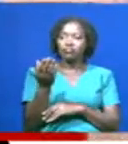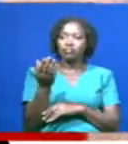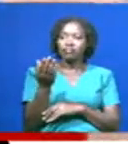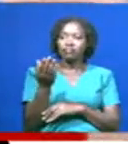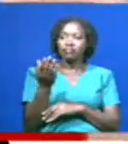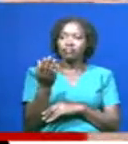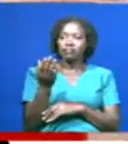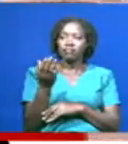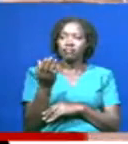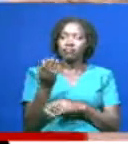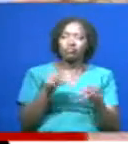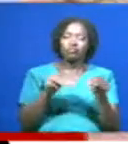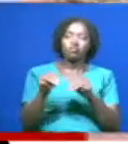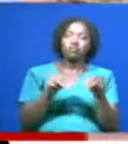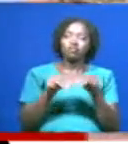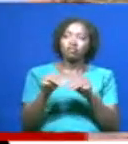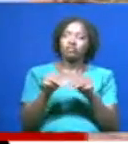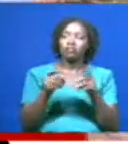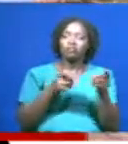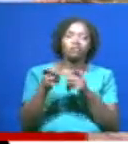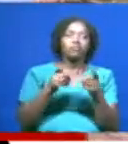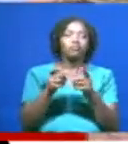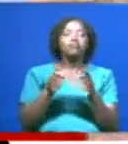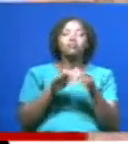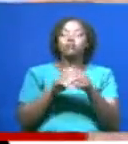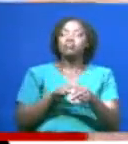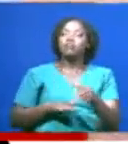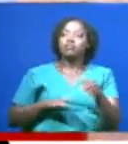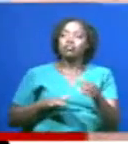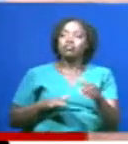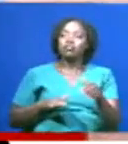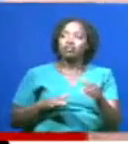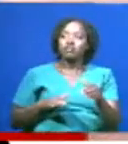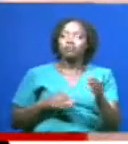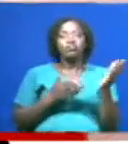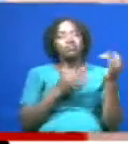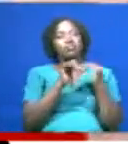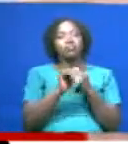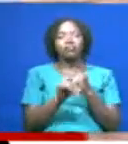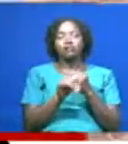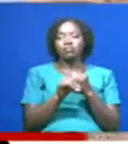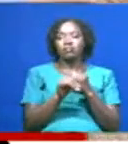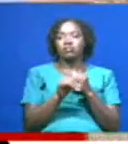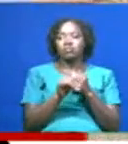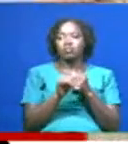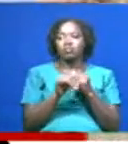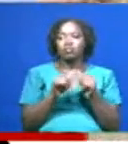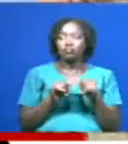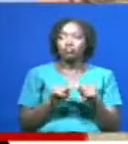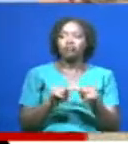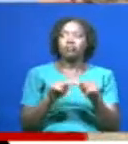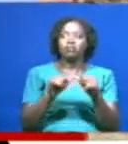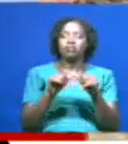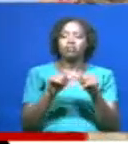there manning the traffic as usual, and there's nothing to worry about. Mombasa is just calm, and we're expecting that this will carry on for